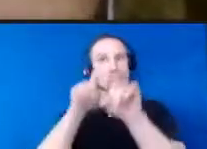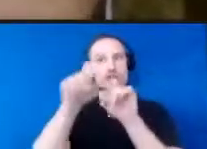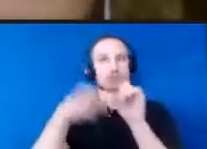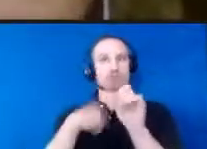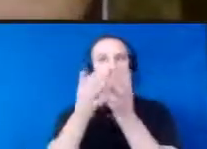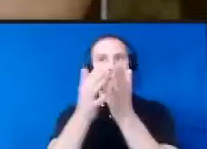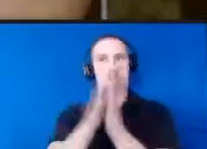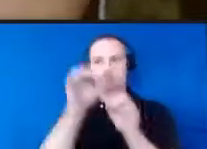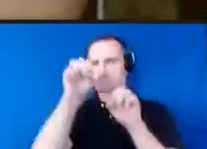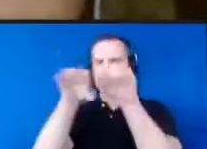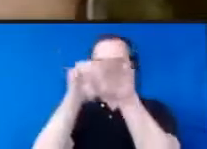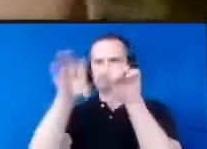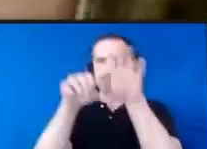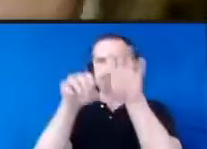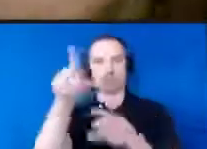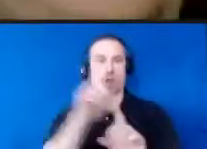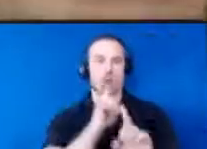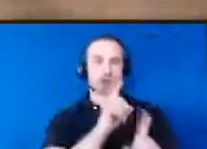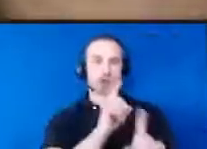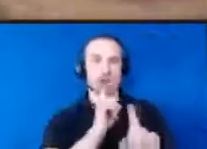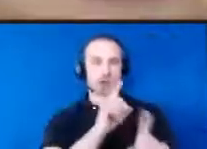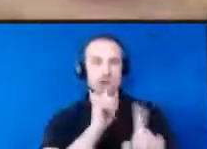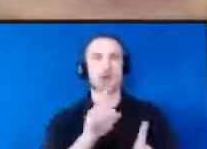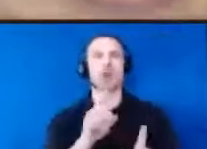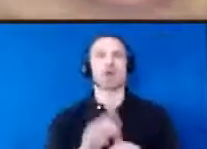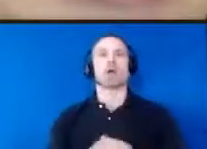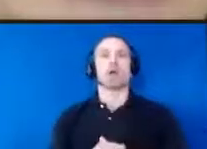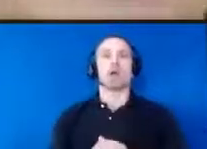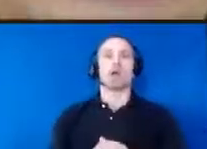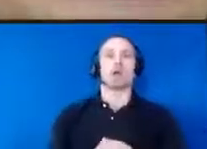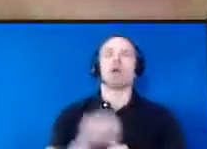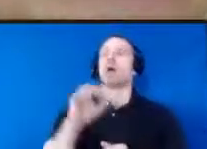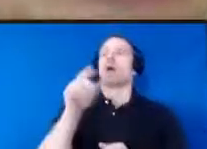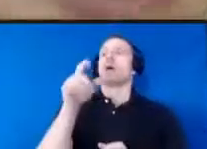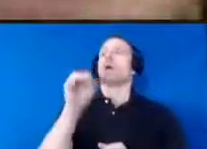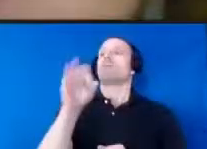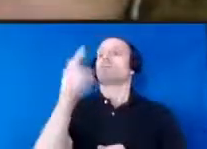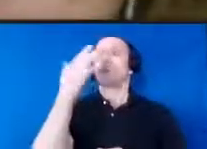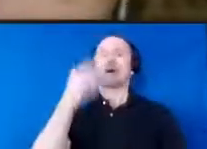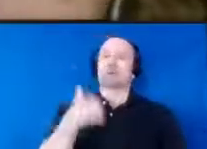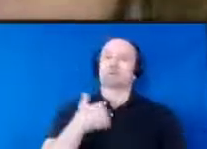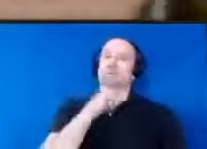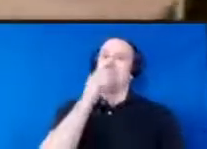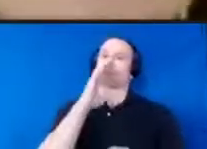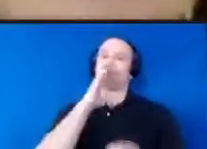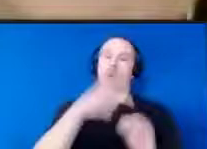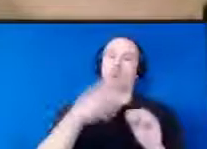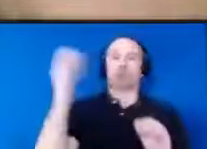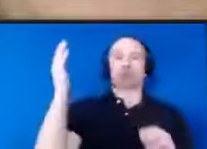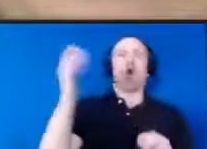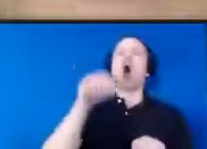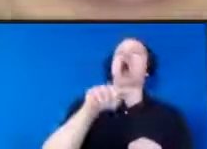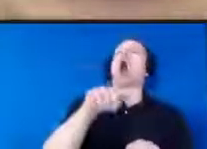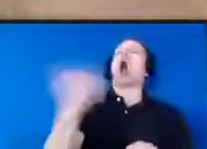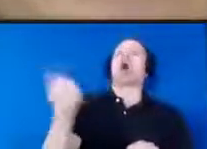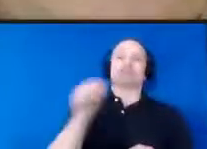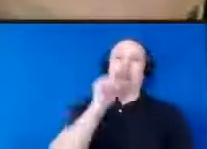don't know them, this is not referring to your presentation, it's referring to another person's